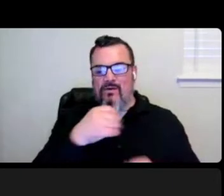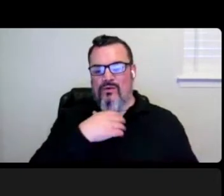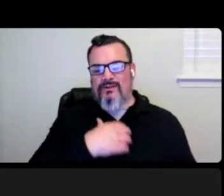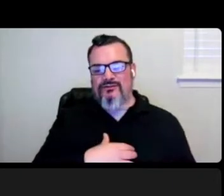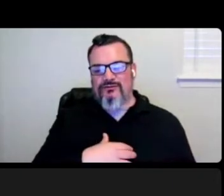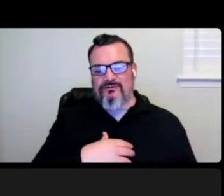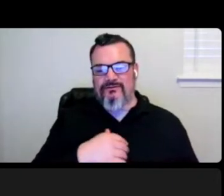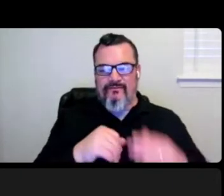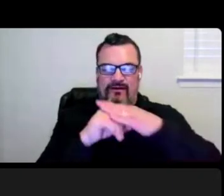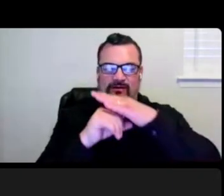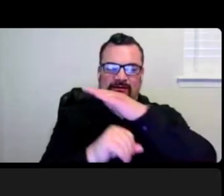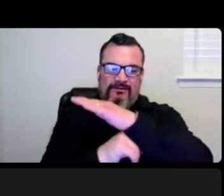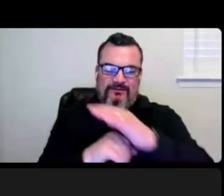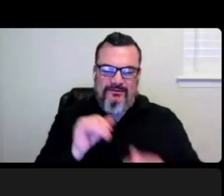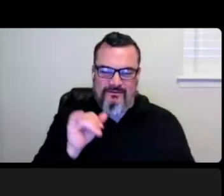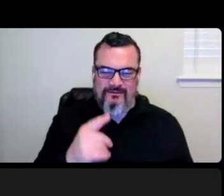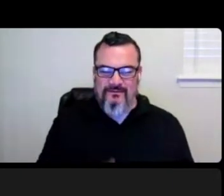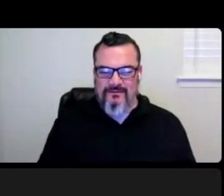Make-A-Wish Foundation.